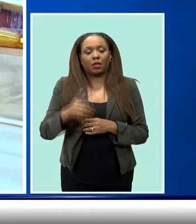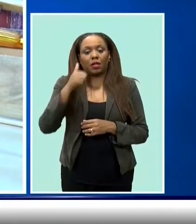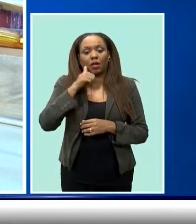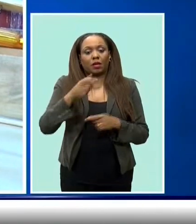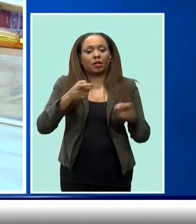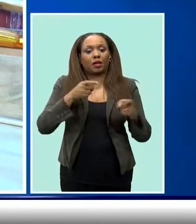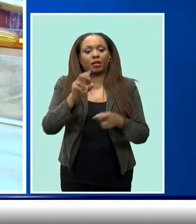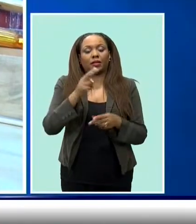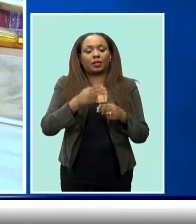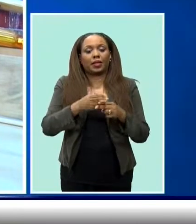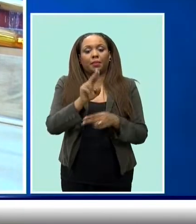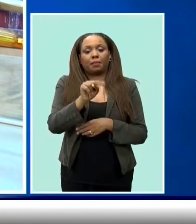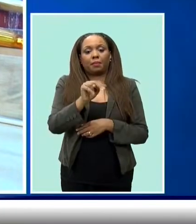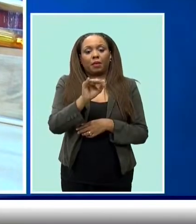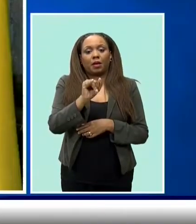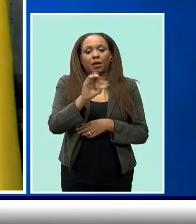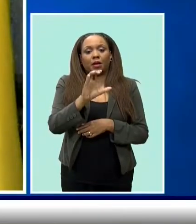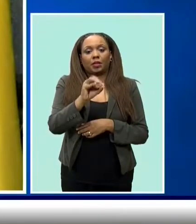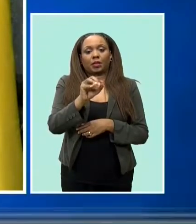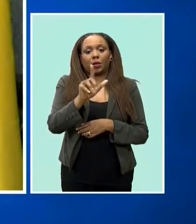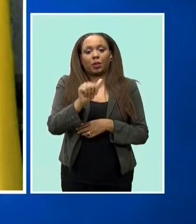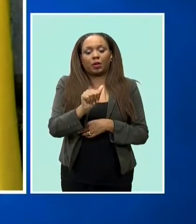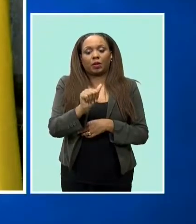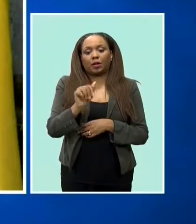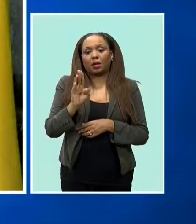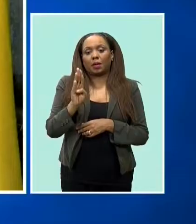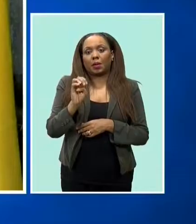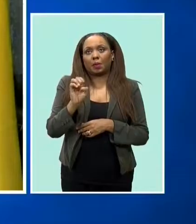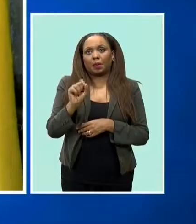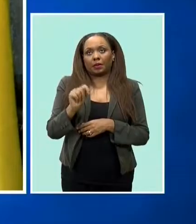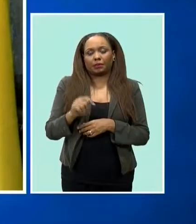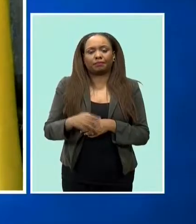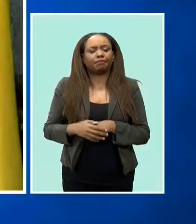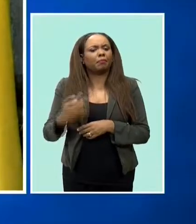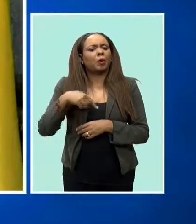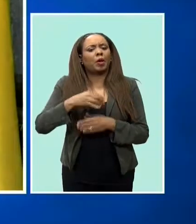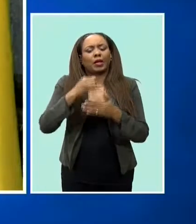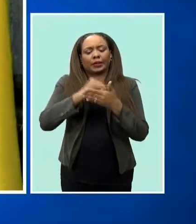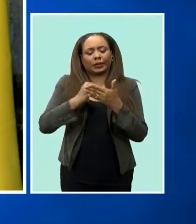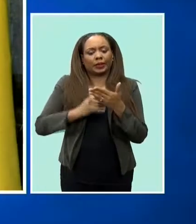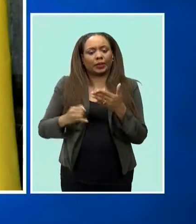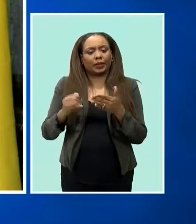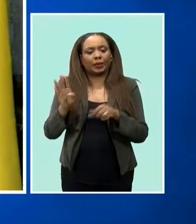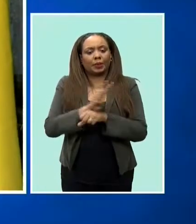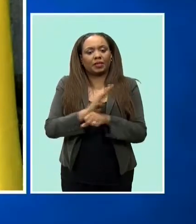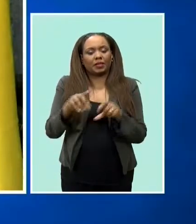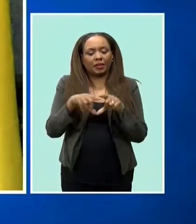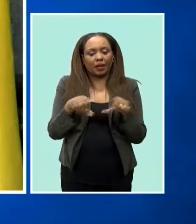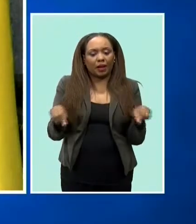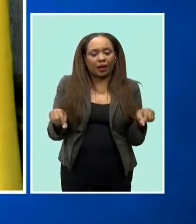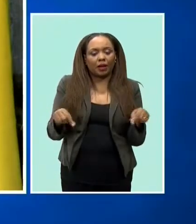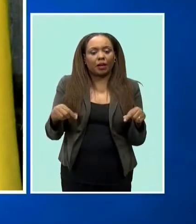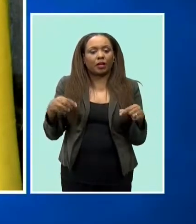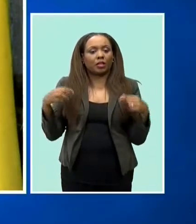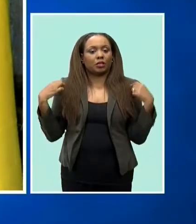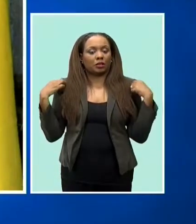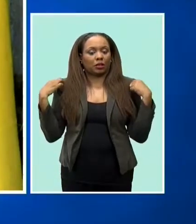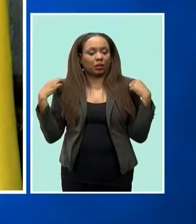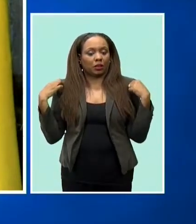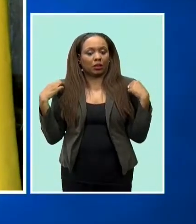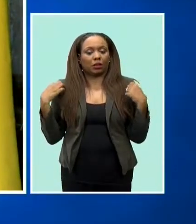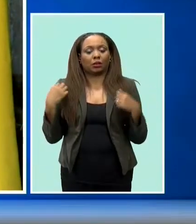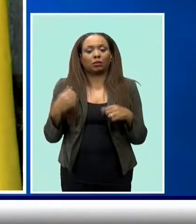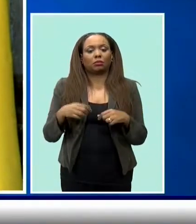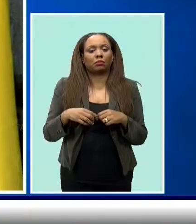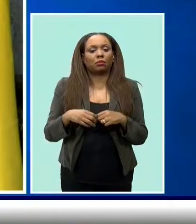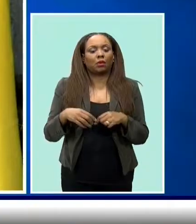the face of the business. Basically, we do t-shirts, business cards, flyers, brochures, and then we are